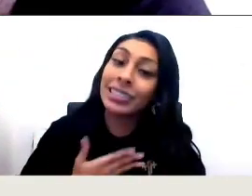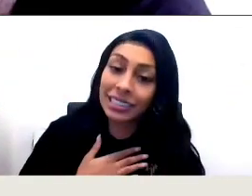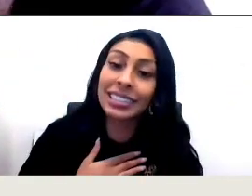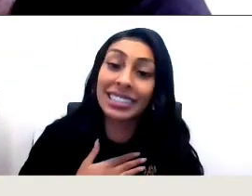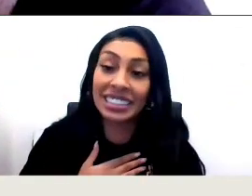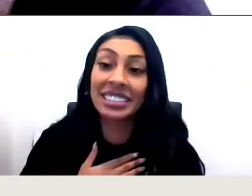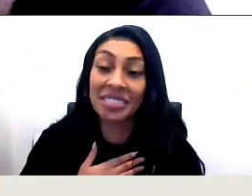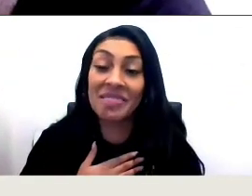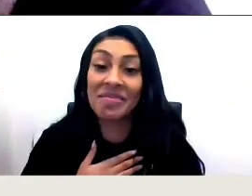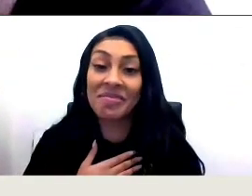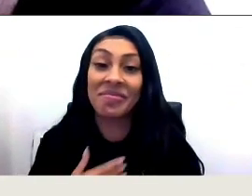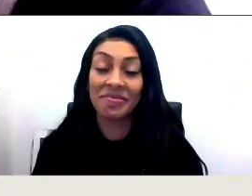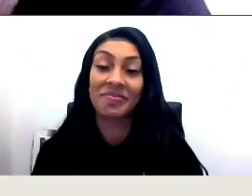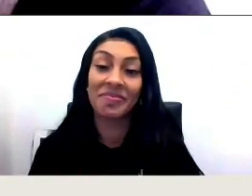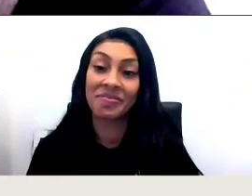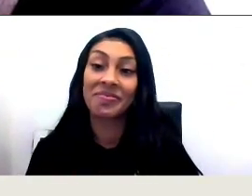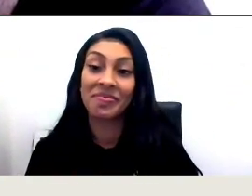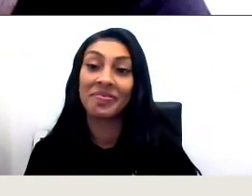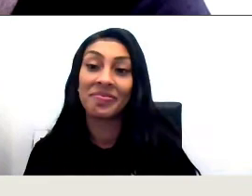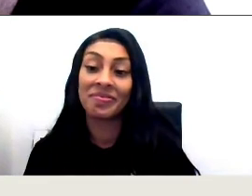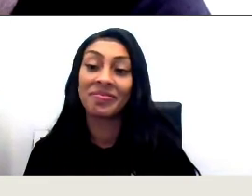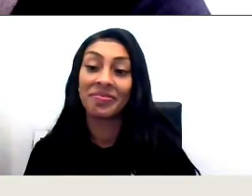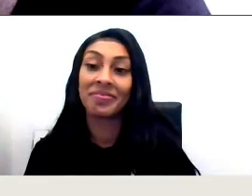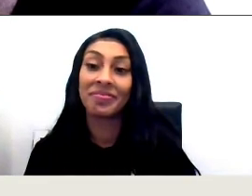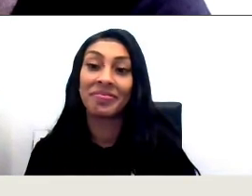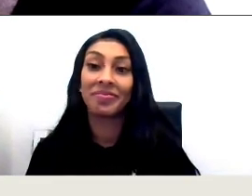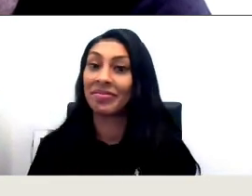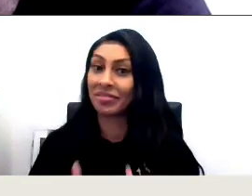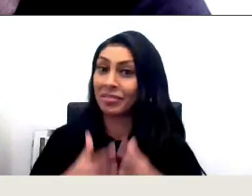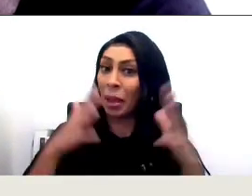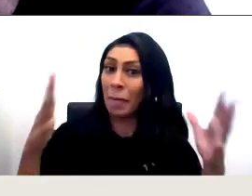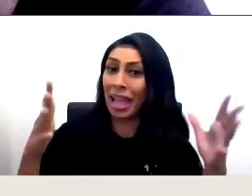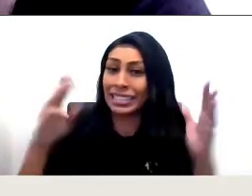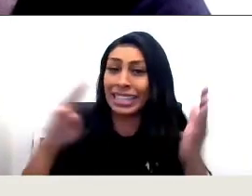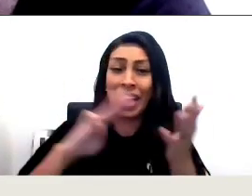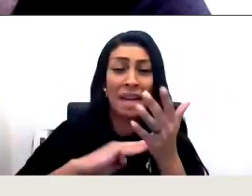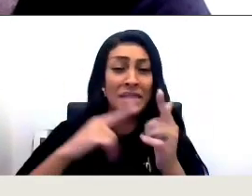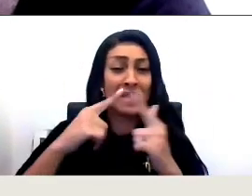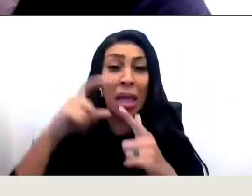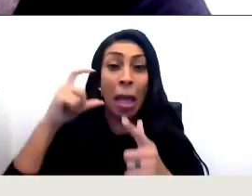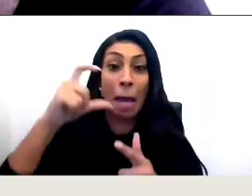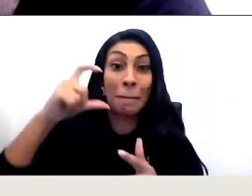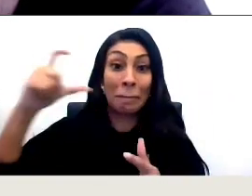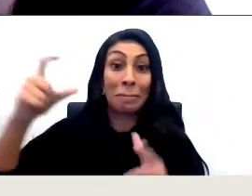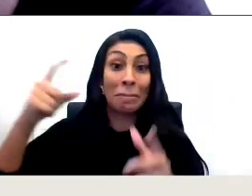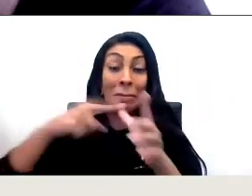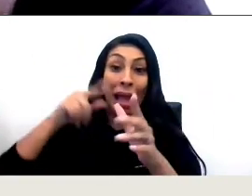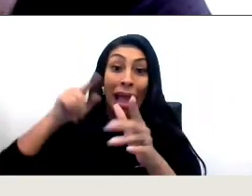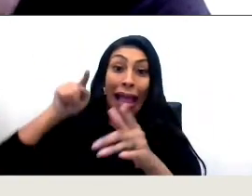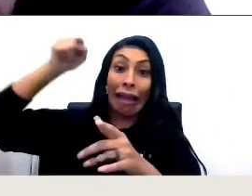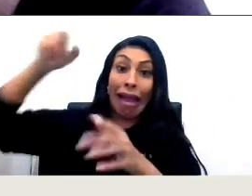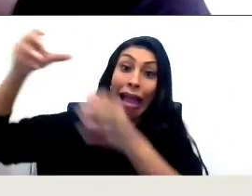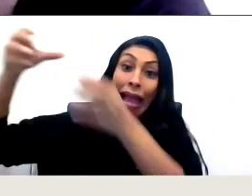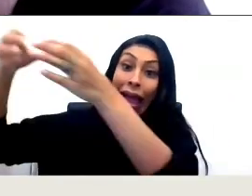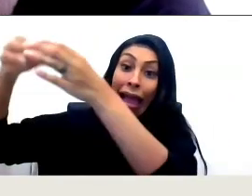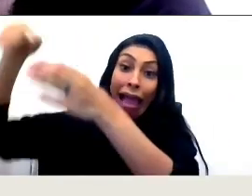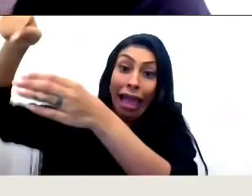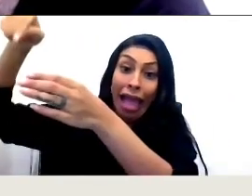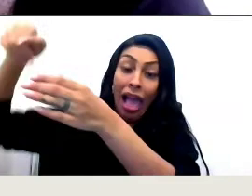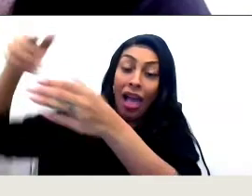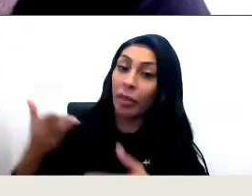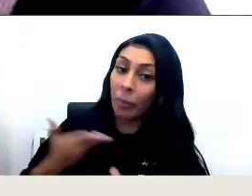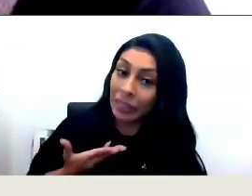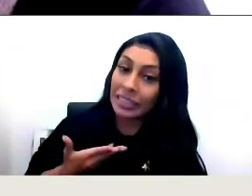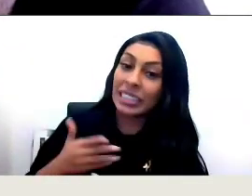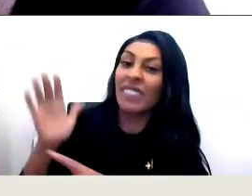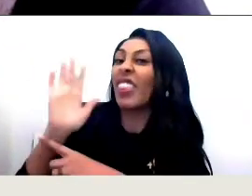business, the kind of sort of mecca of the business of the film business, right? And so